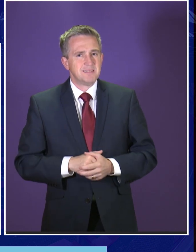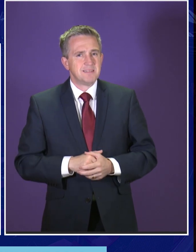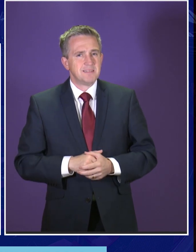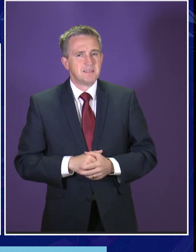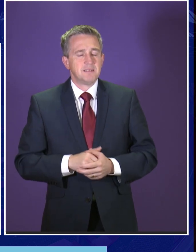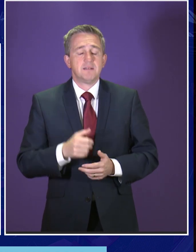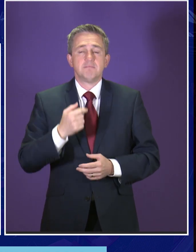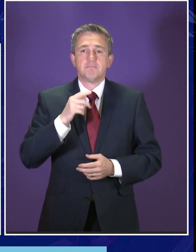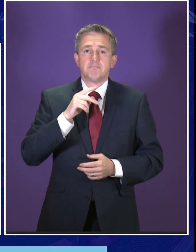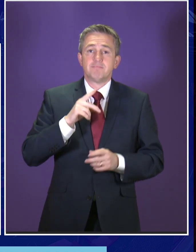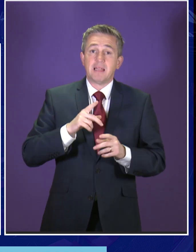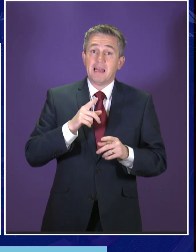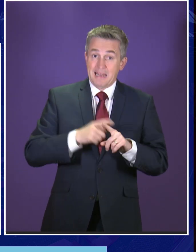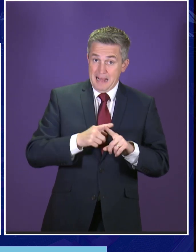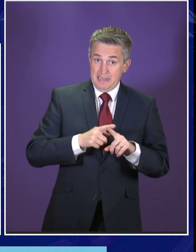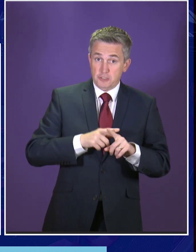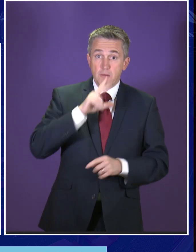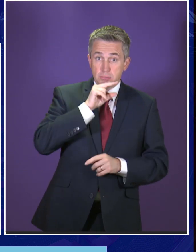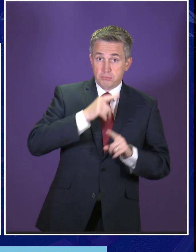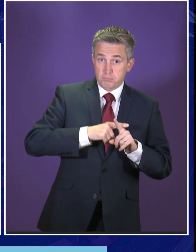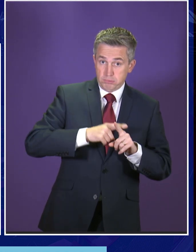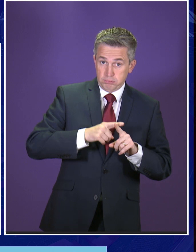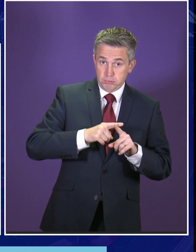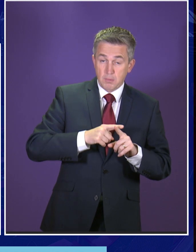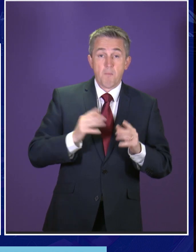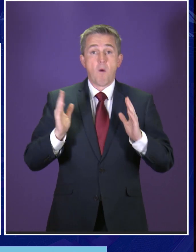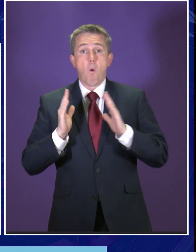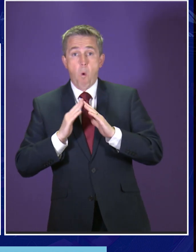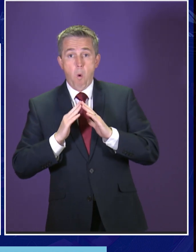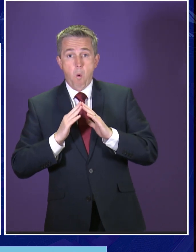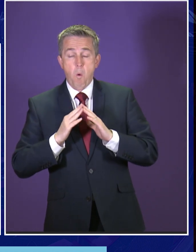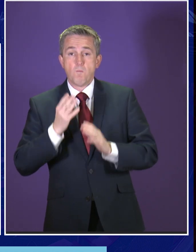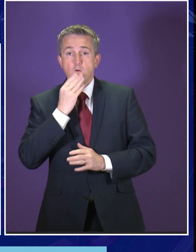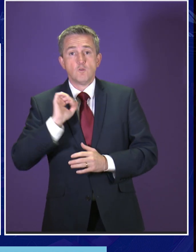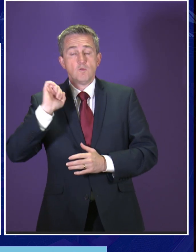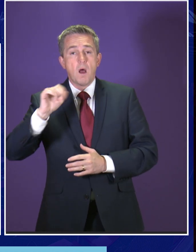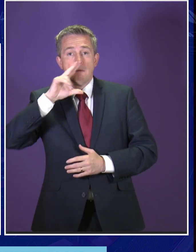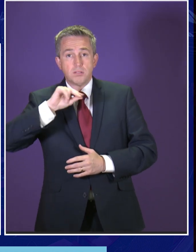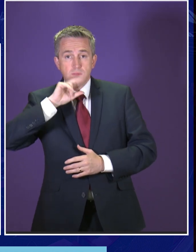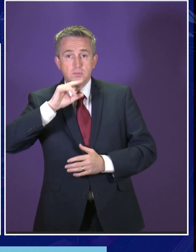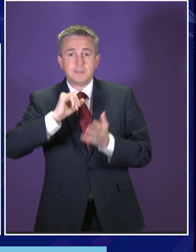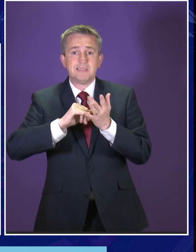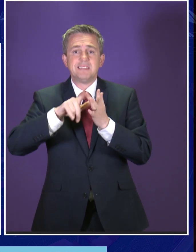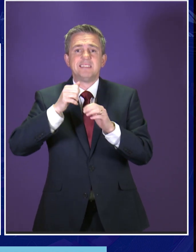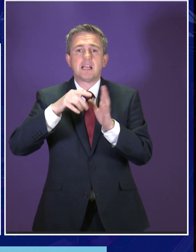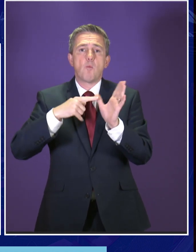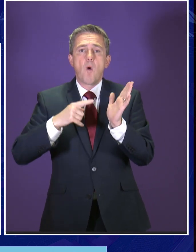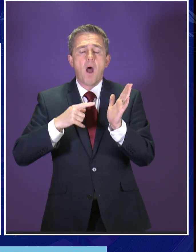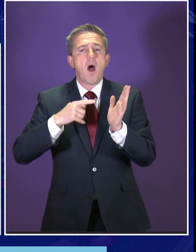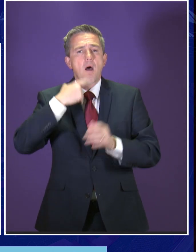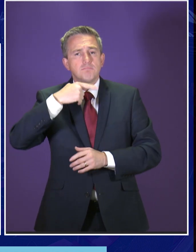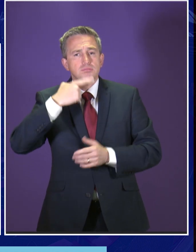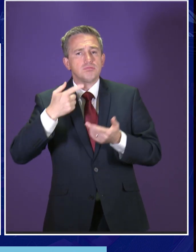from speaking English in school and converse with her in our mother tongue, a little-known dialect called Xinghua or